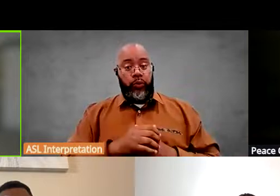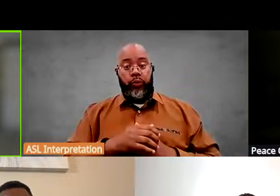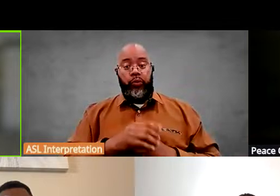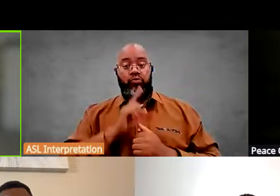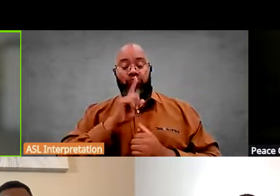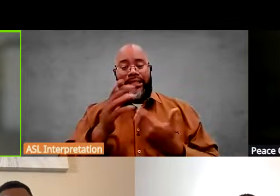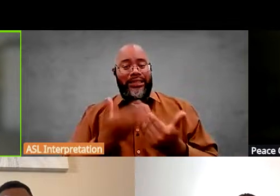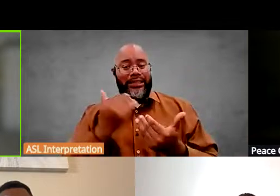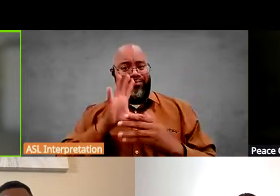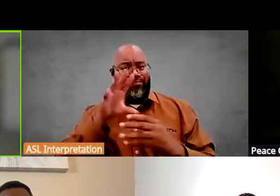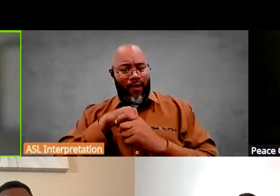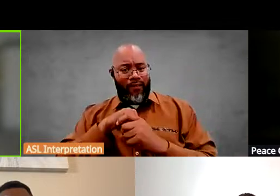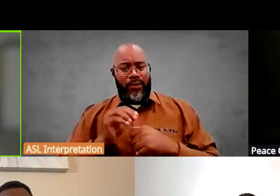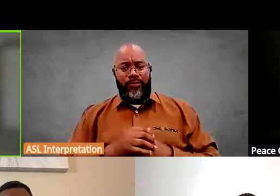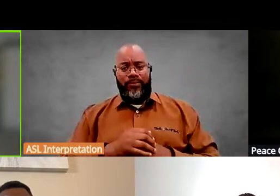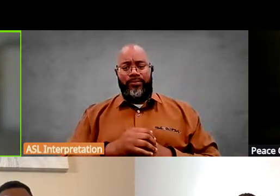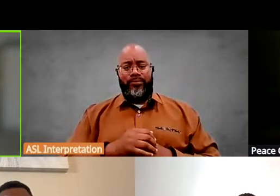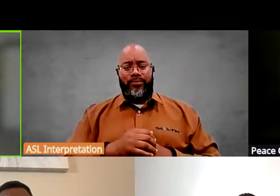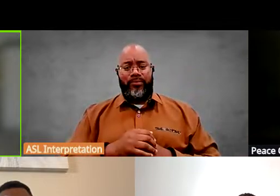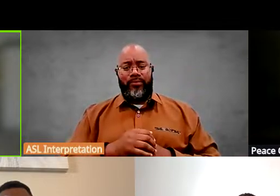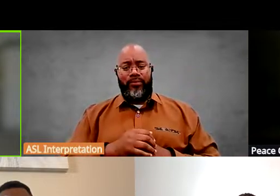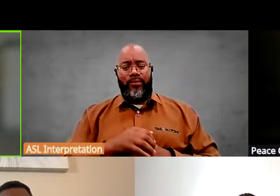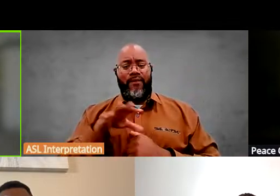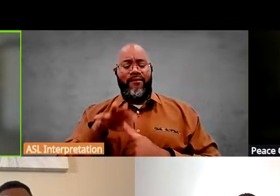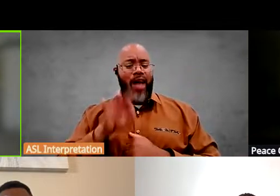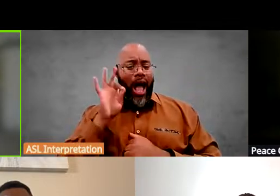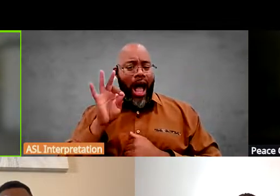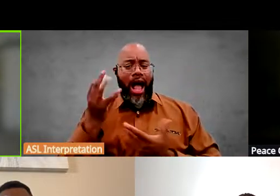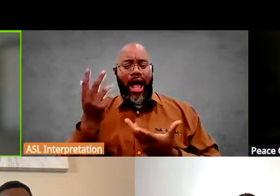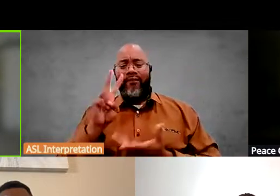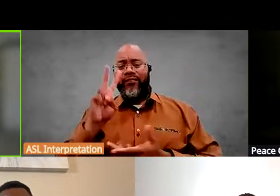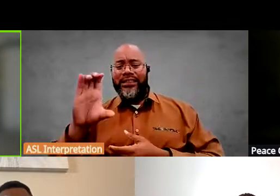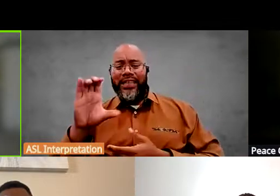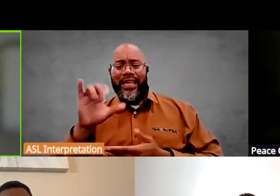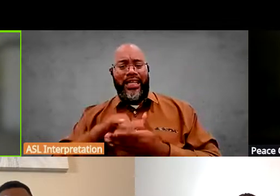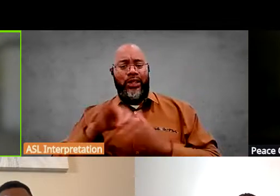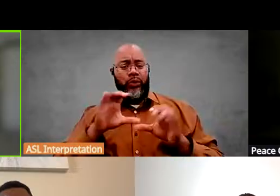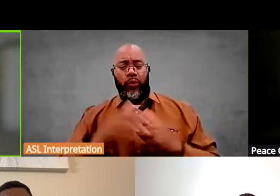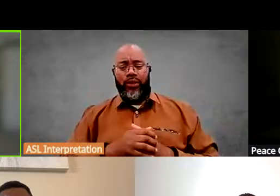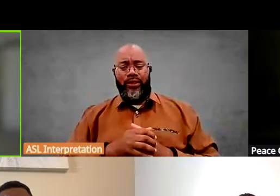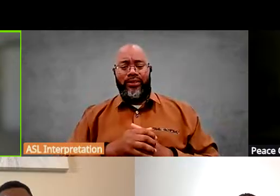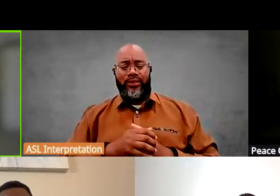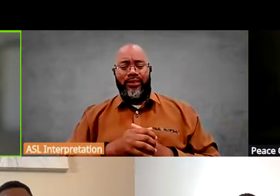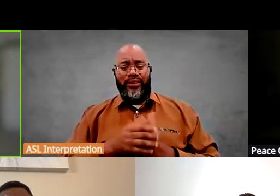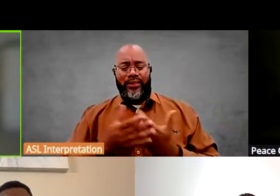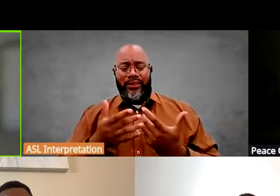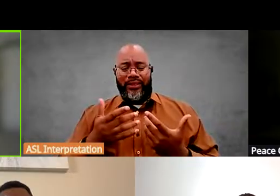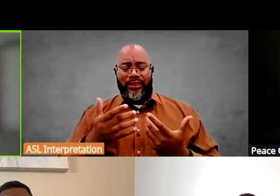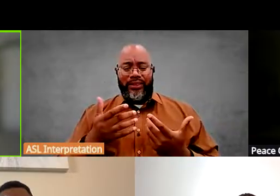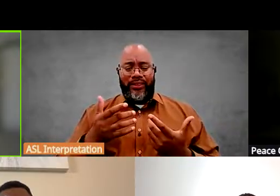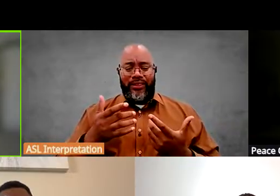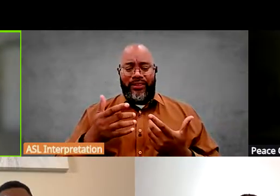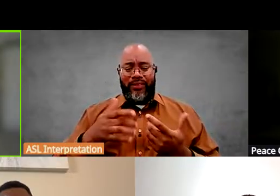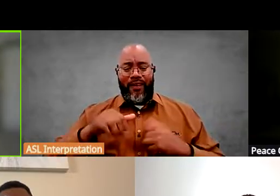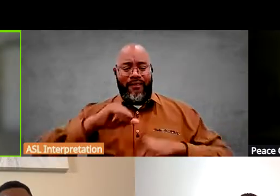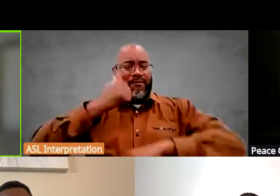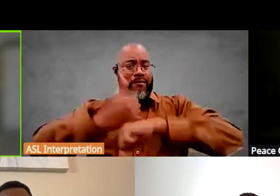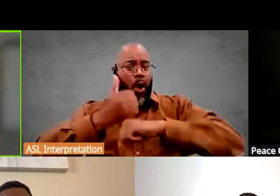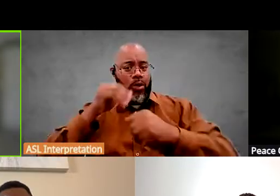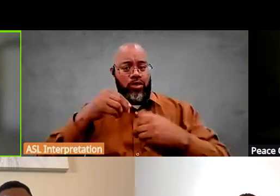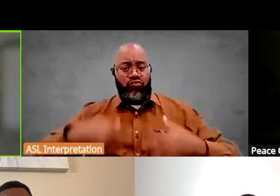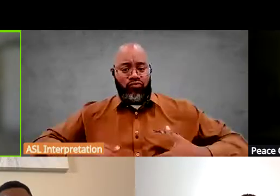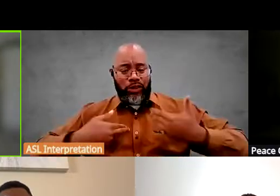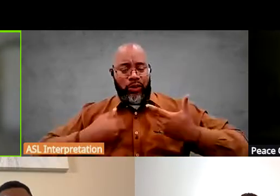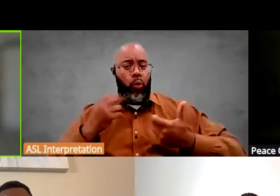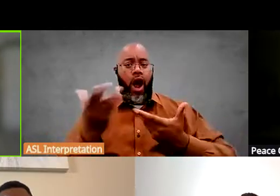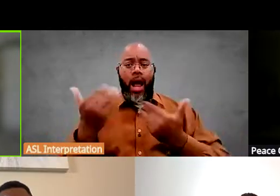to get into. Find a VC that is doing like founder in residence, or like come join us